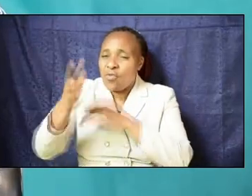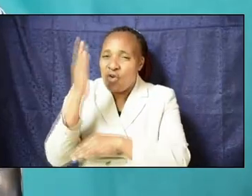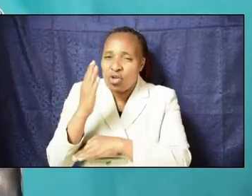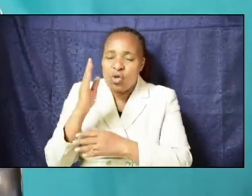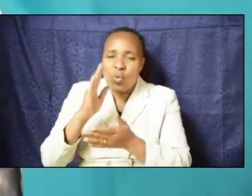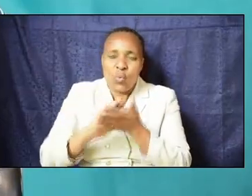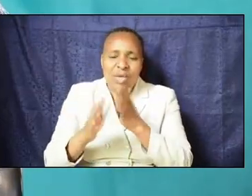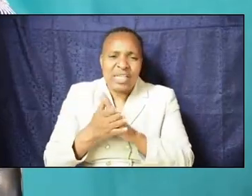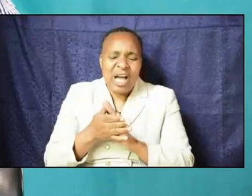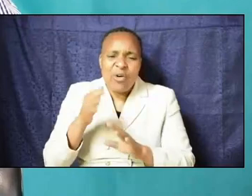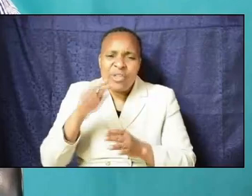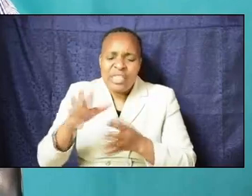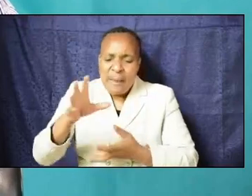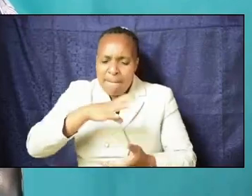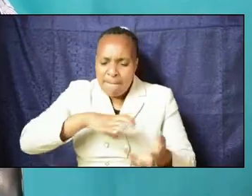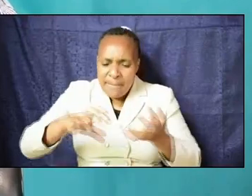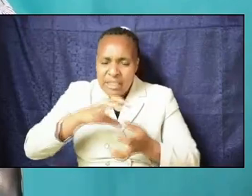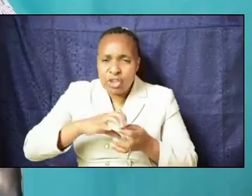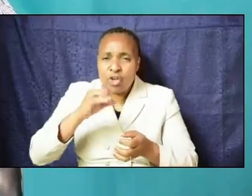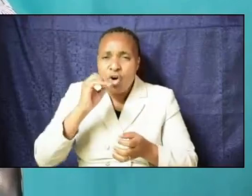midst of a crooked and